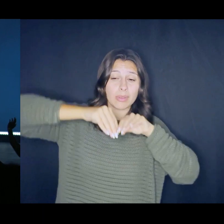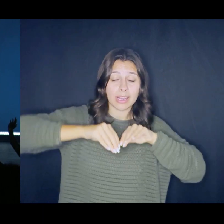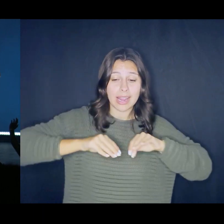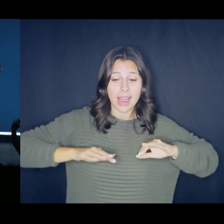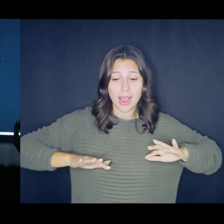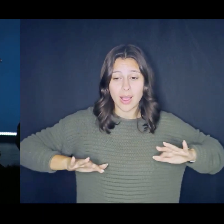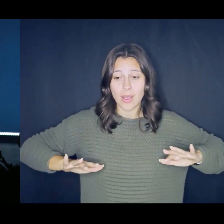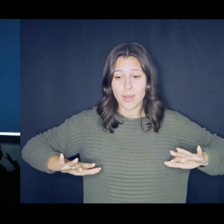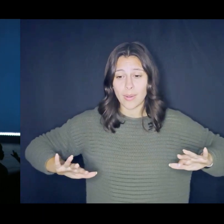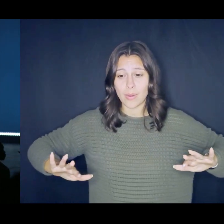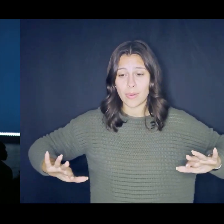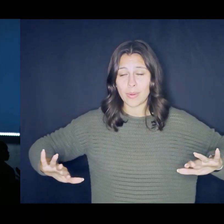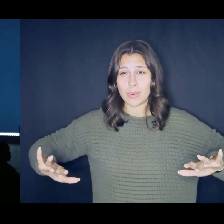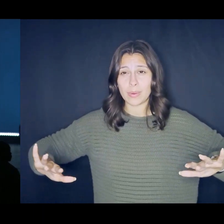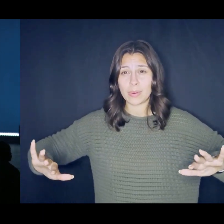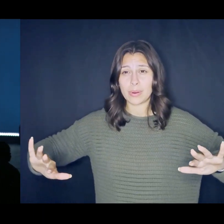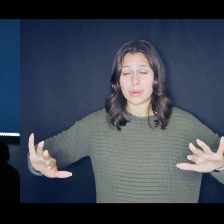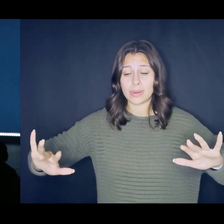your spirit